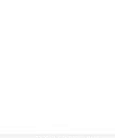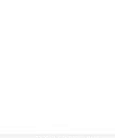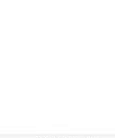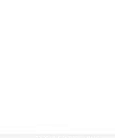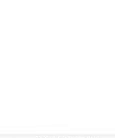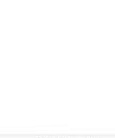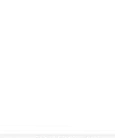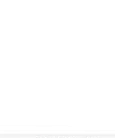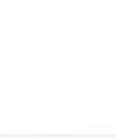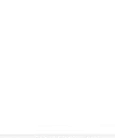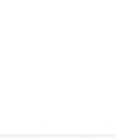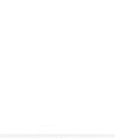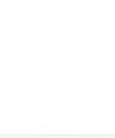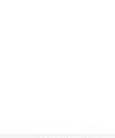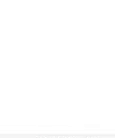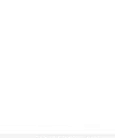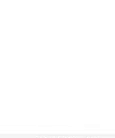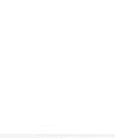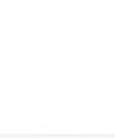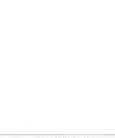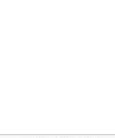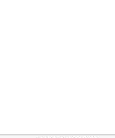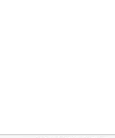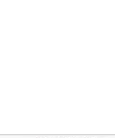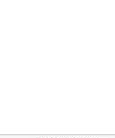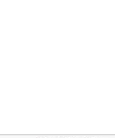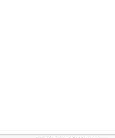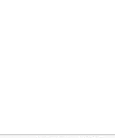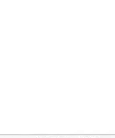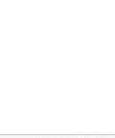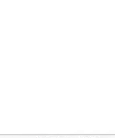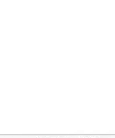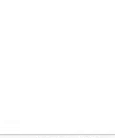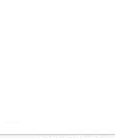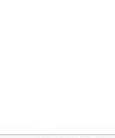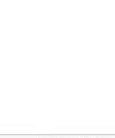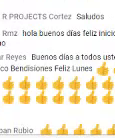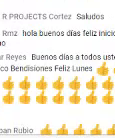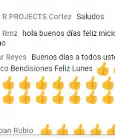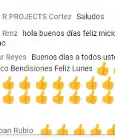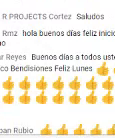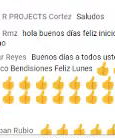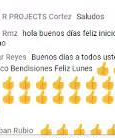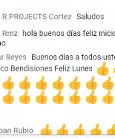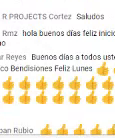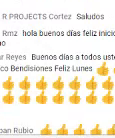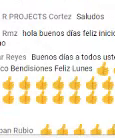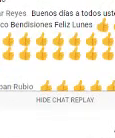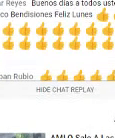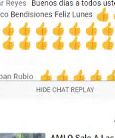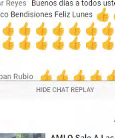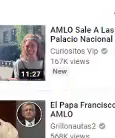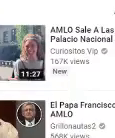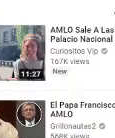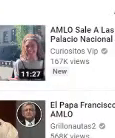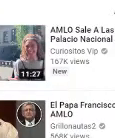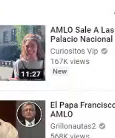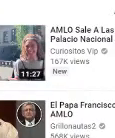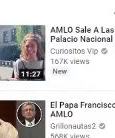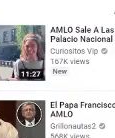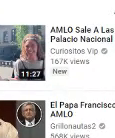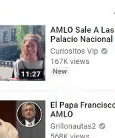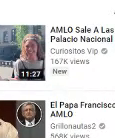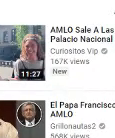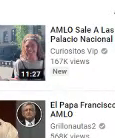So I mean, I just there's a lot of channels